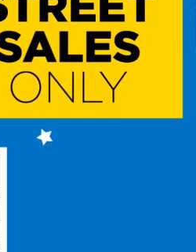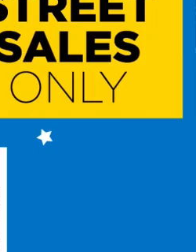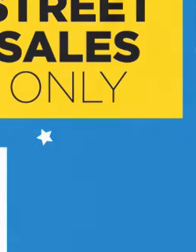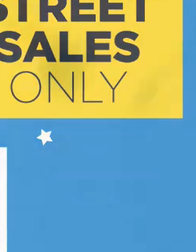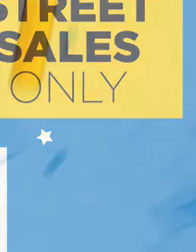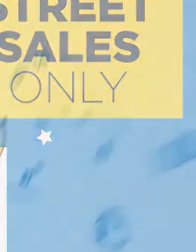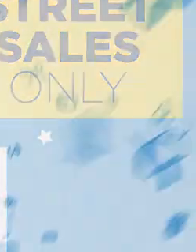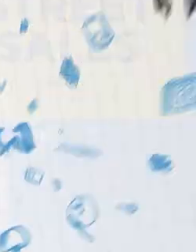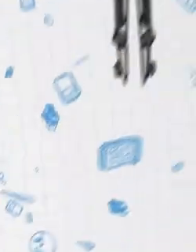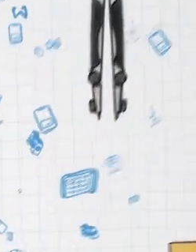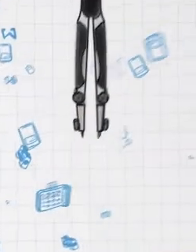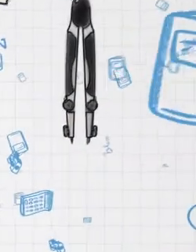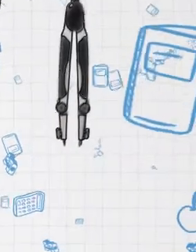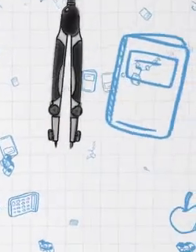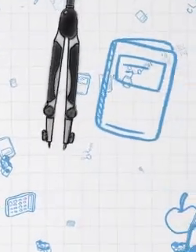Zoshi.